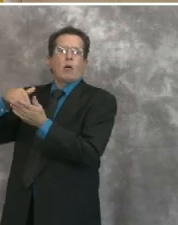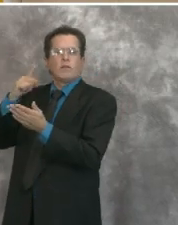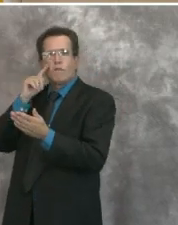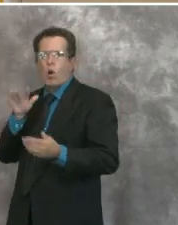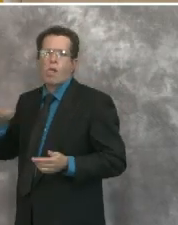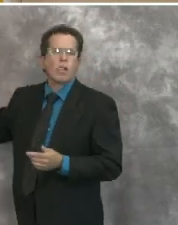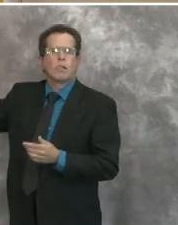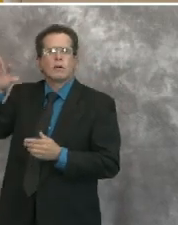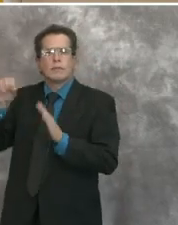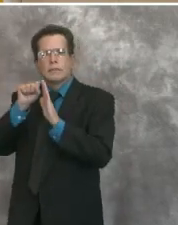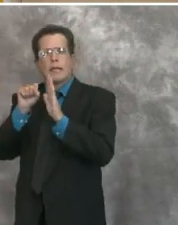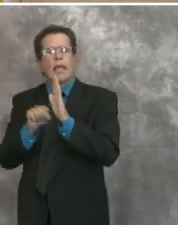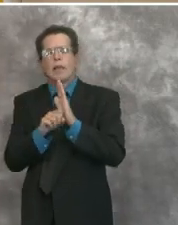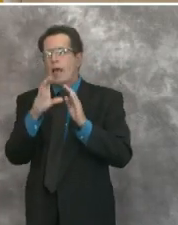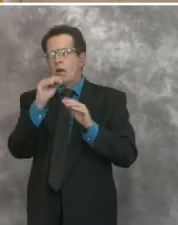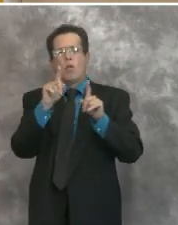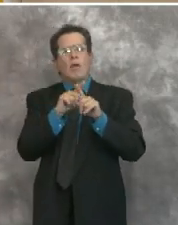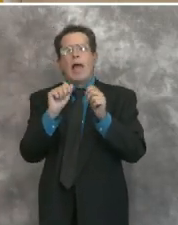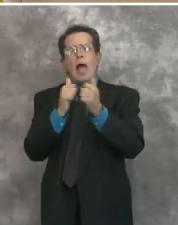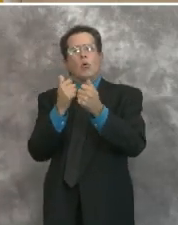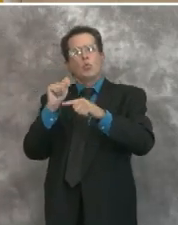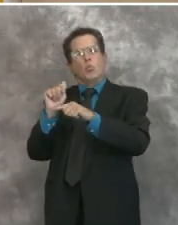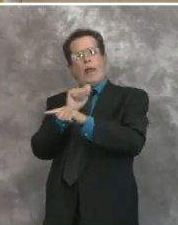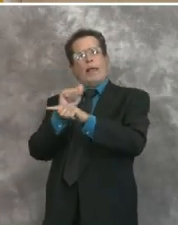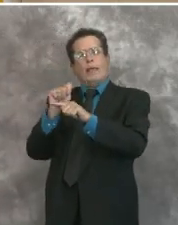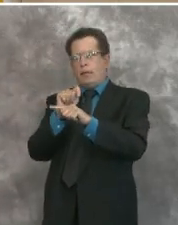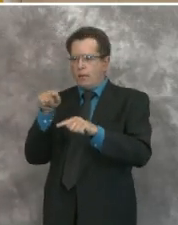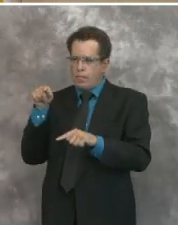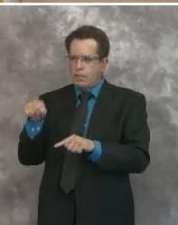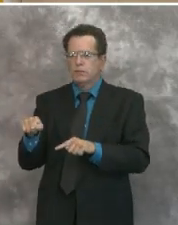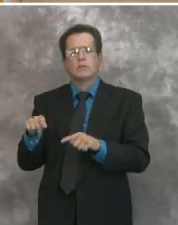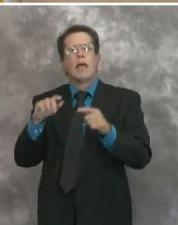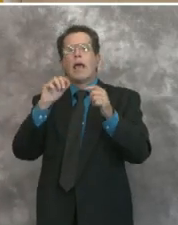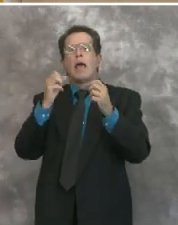contact tracer? How many applications did you receive after it was posted?